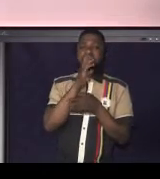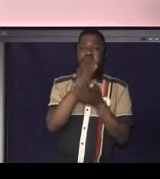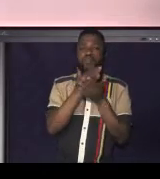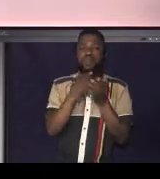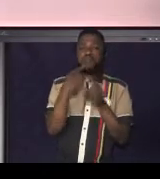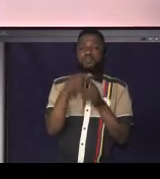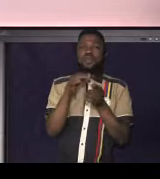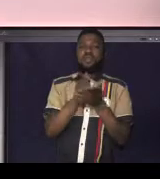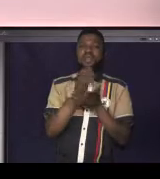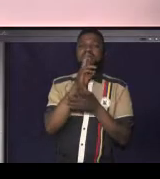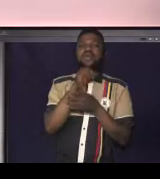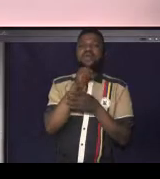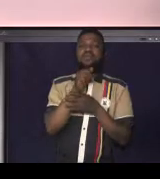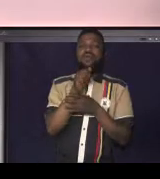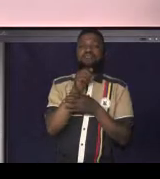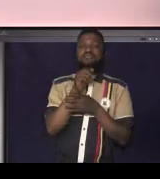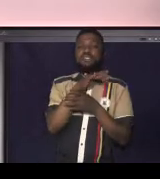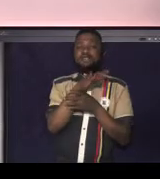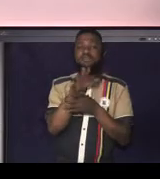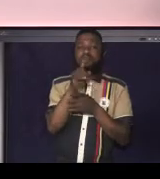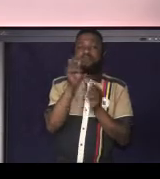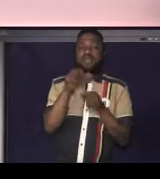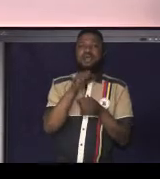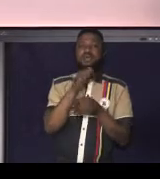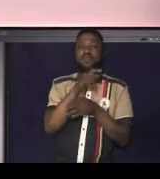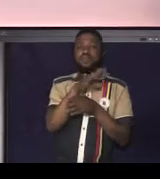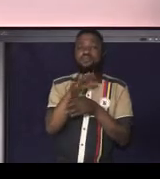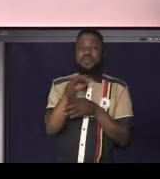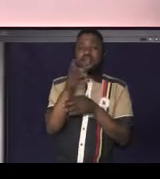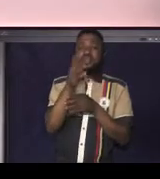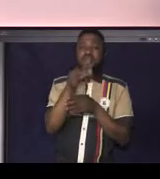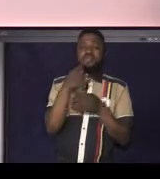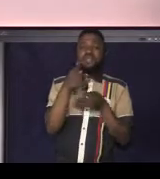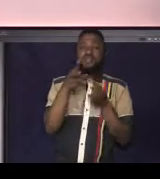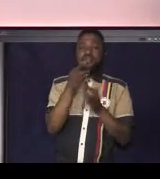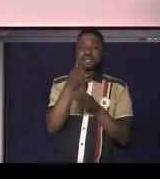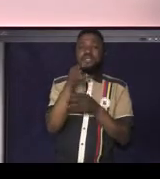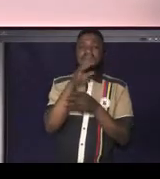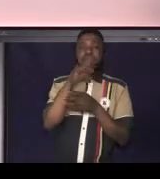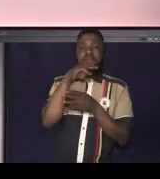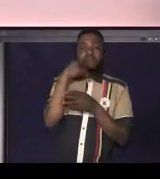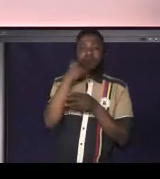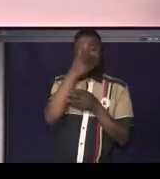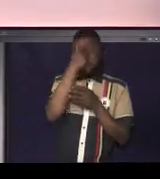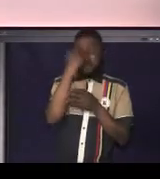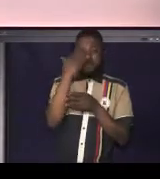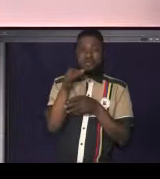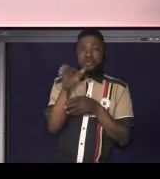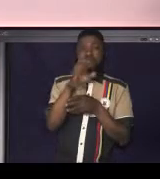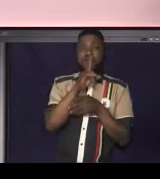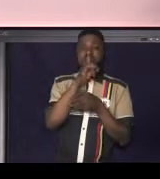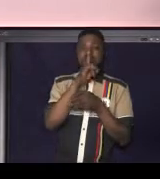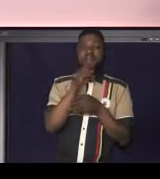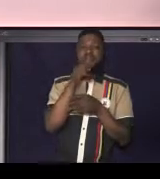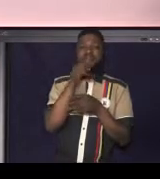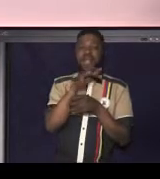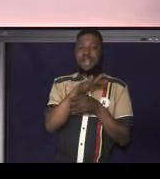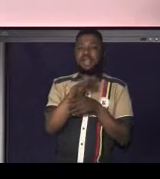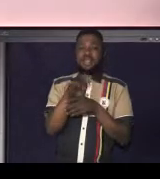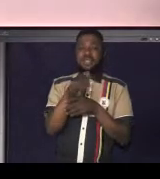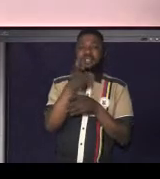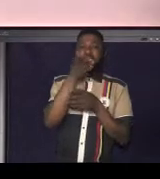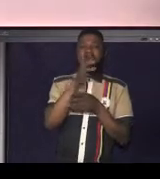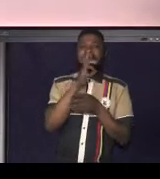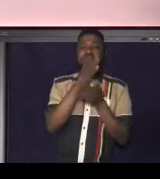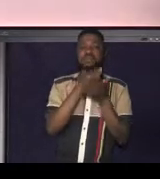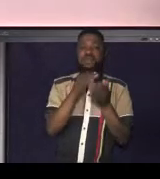some words that are not spelled. You cannot spell them the way they are pronounced because of their silent letters. Because